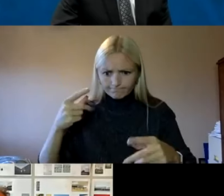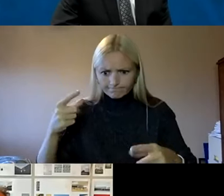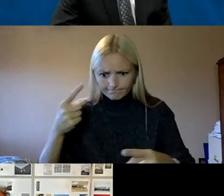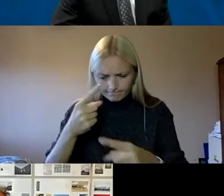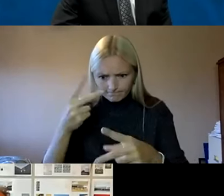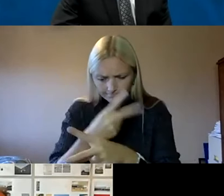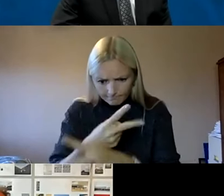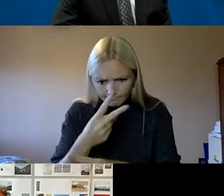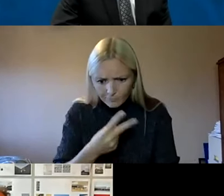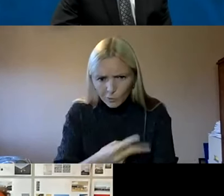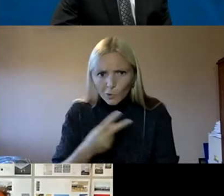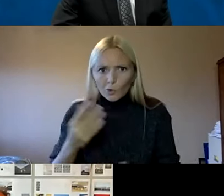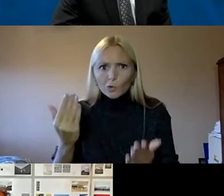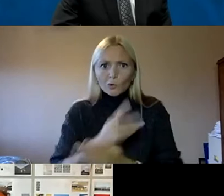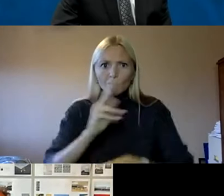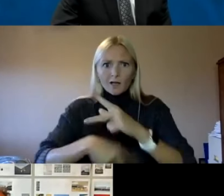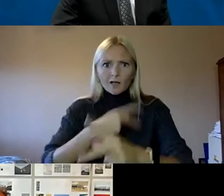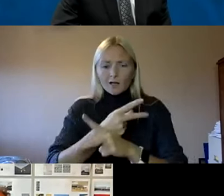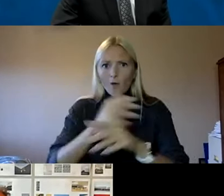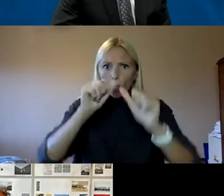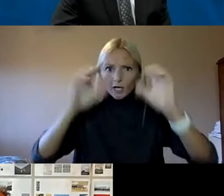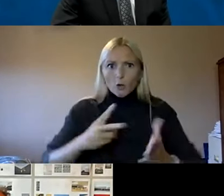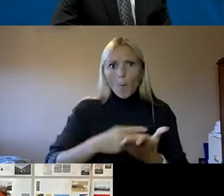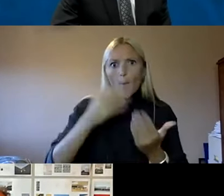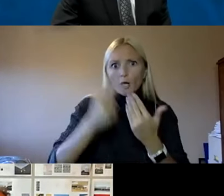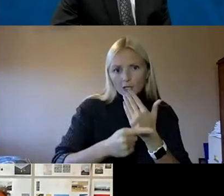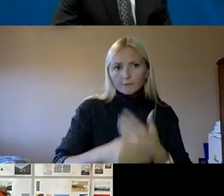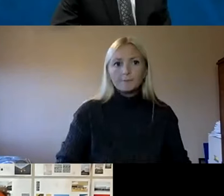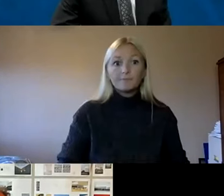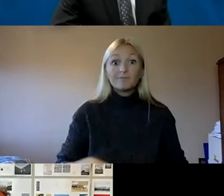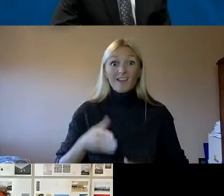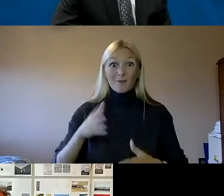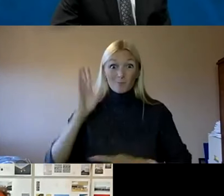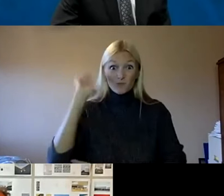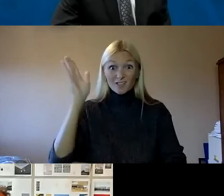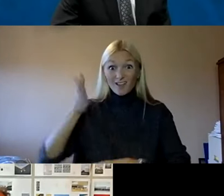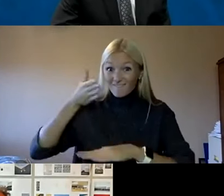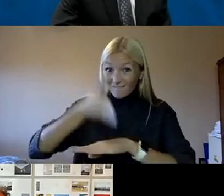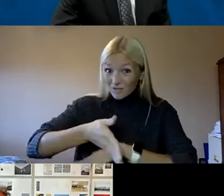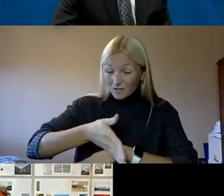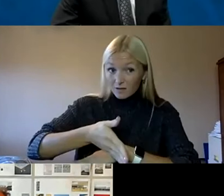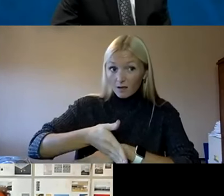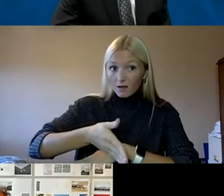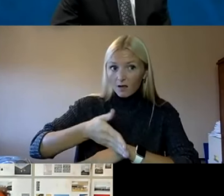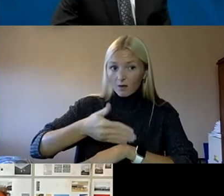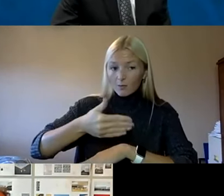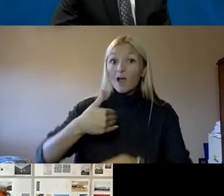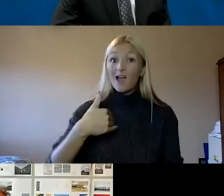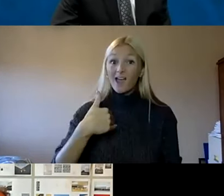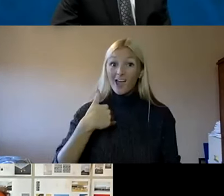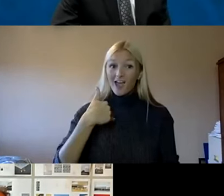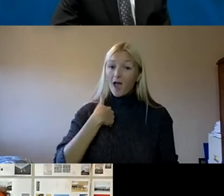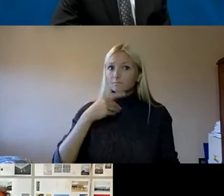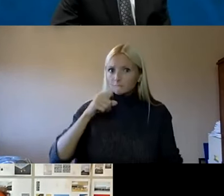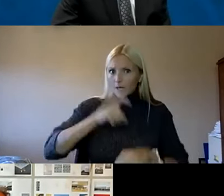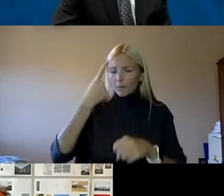in the approach to the architectural project. After the presentation, we will have a session for